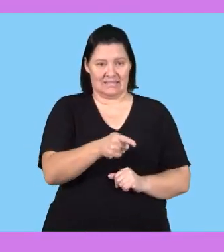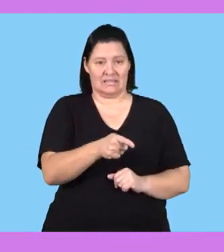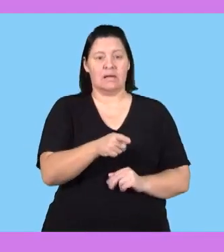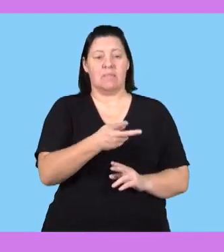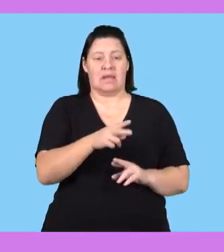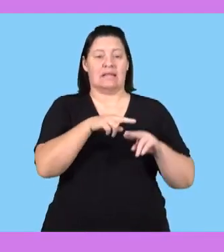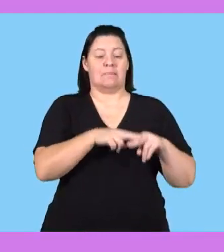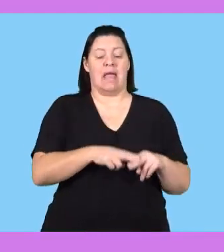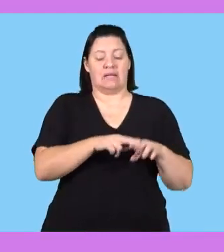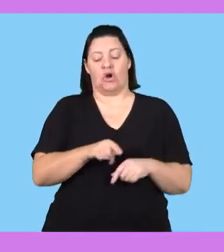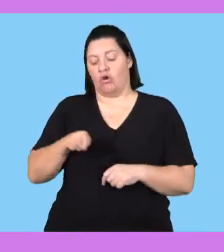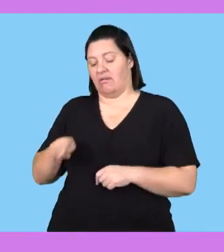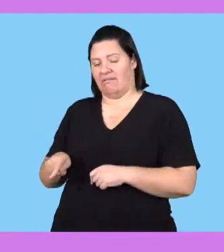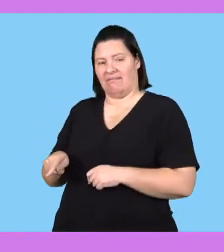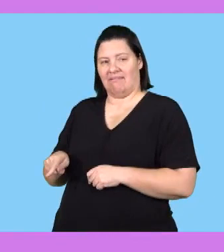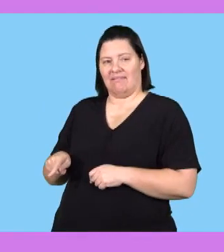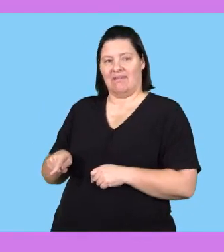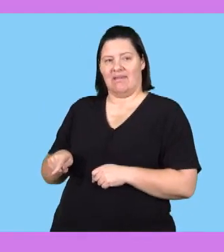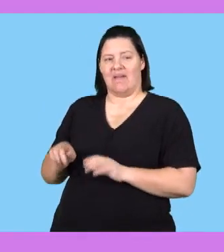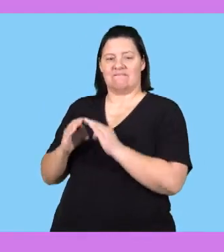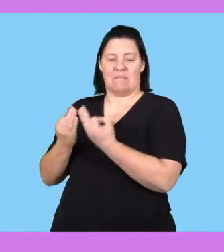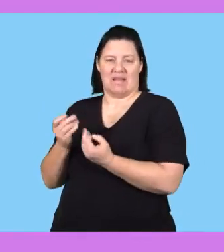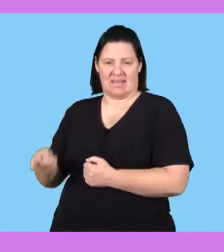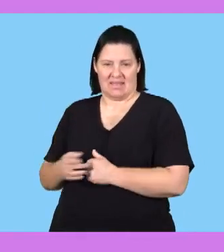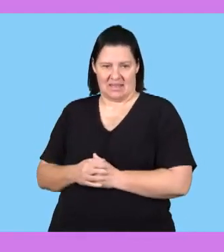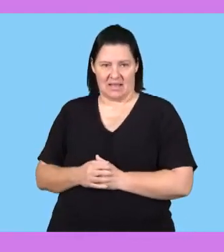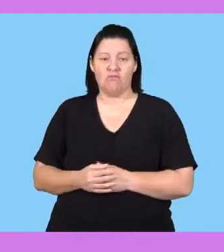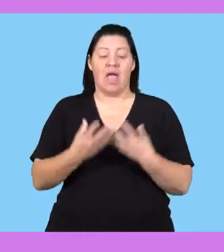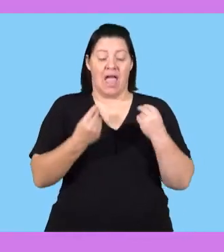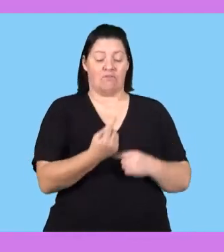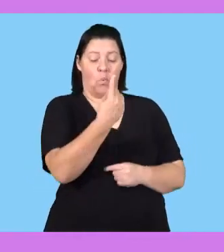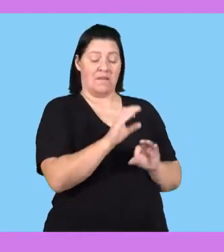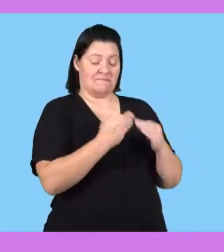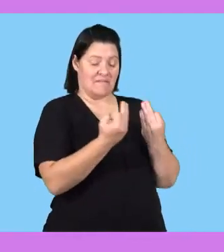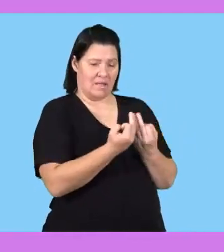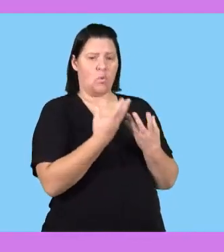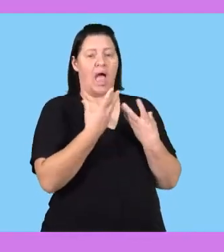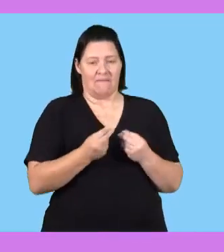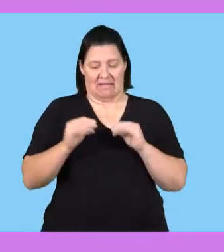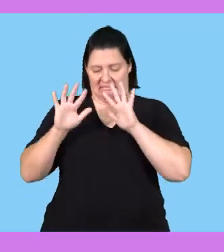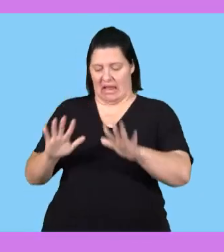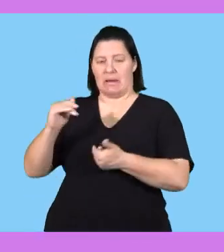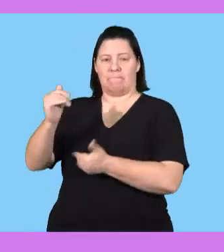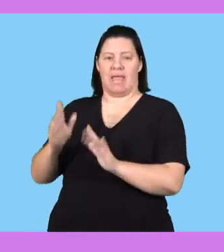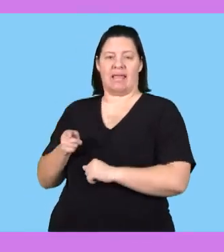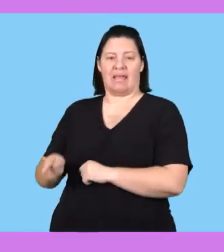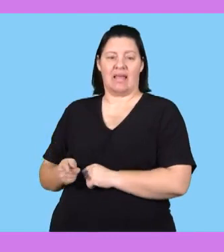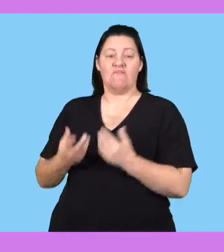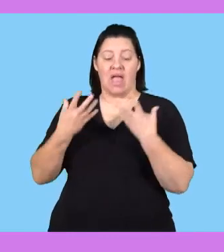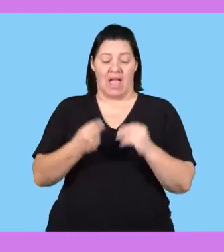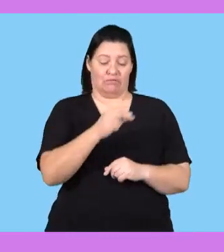the one which is depending on the number of families. So if you have one family, you will have 10